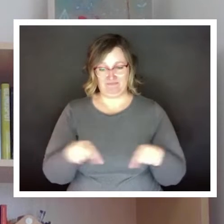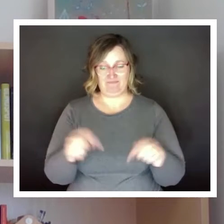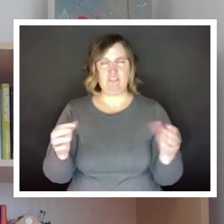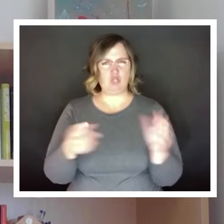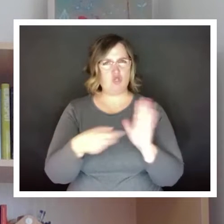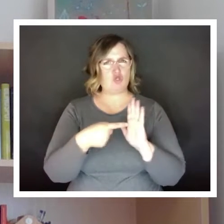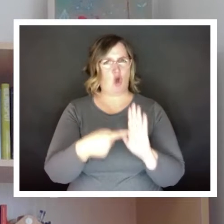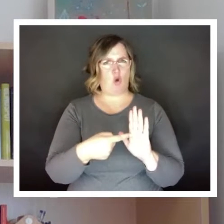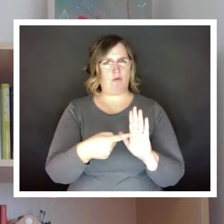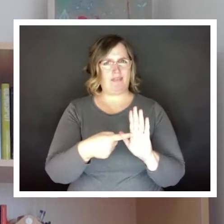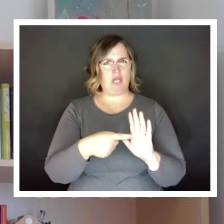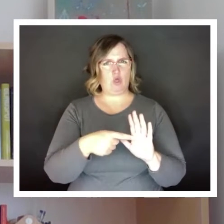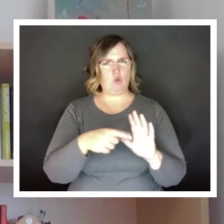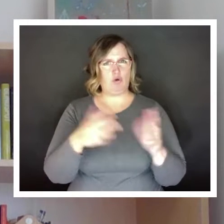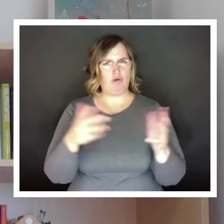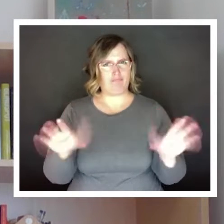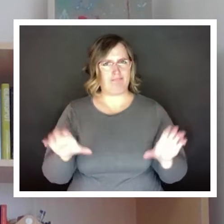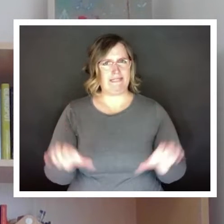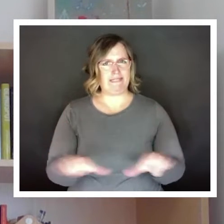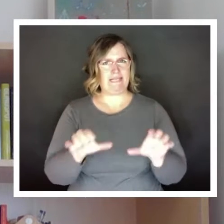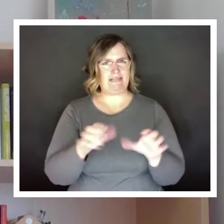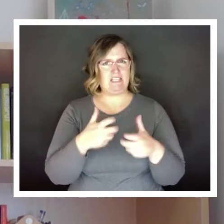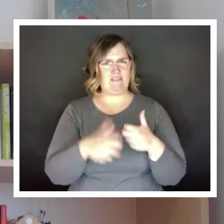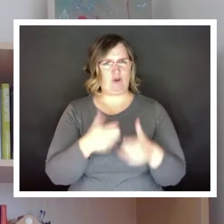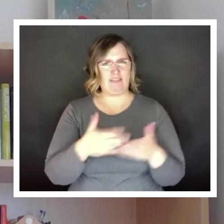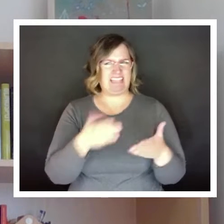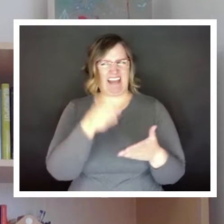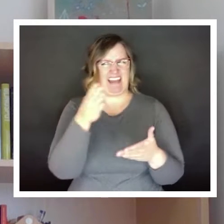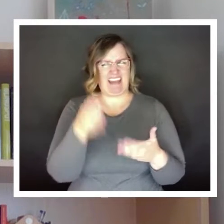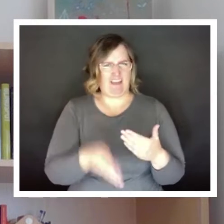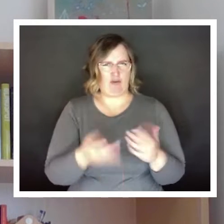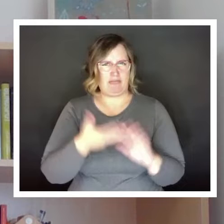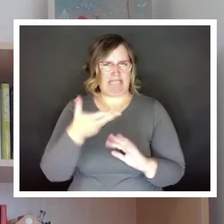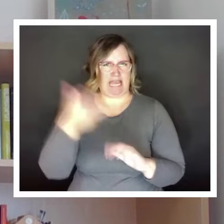that, and that can never be taken away from you.